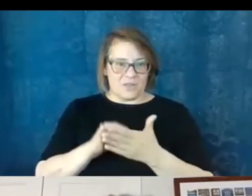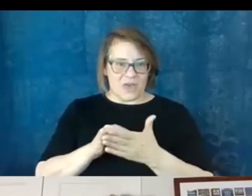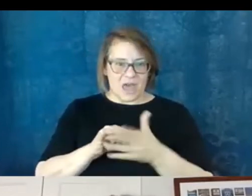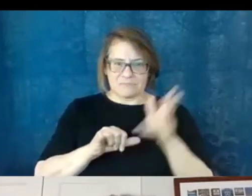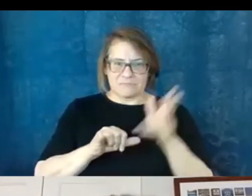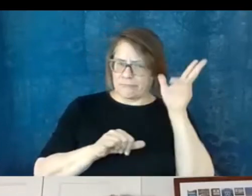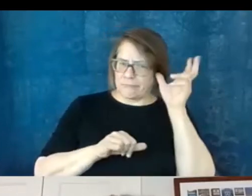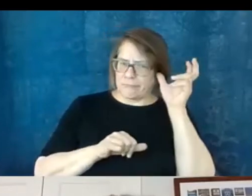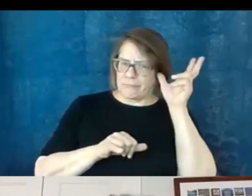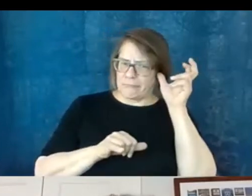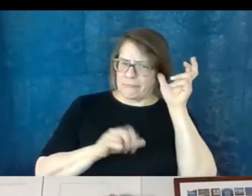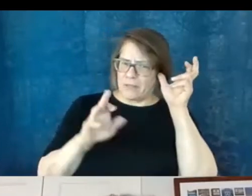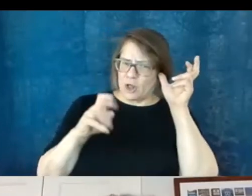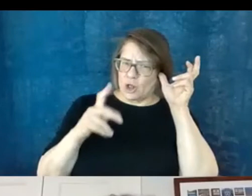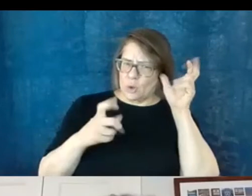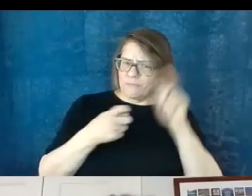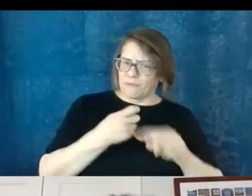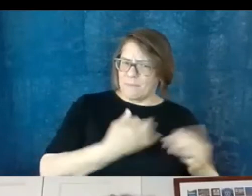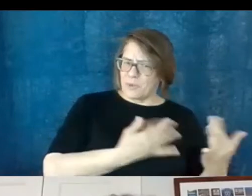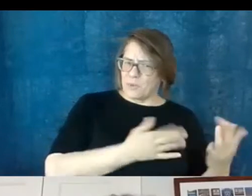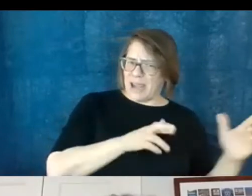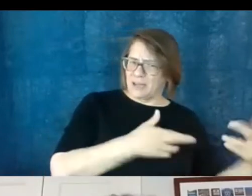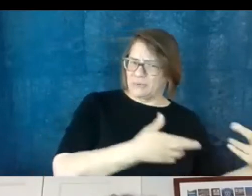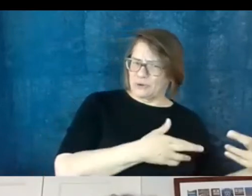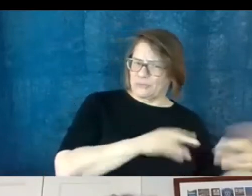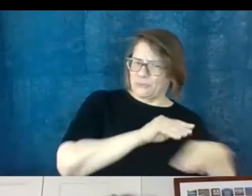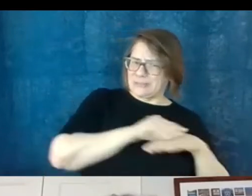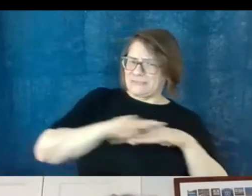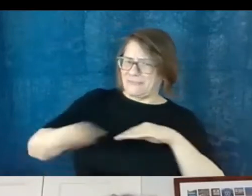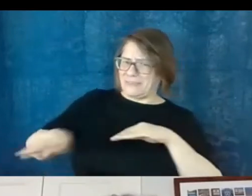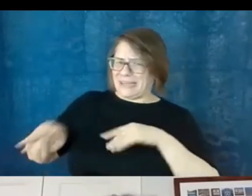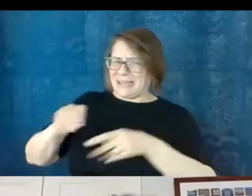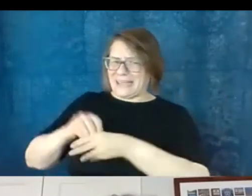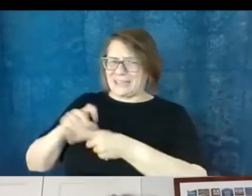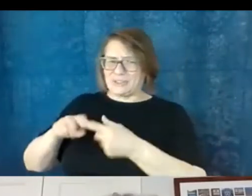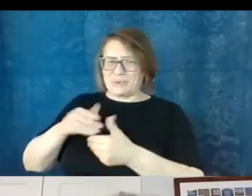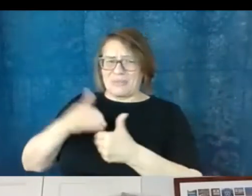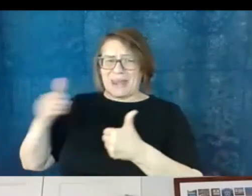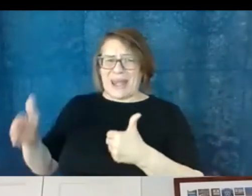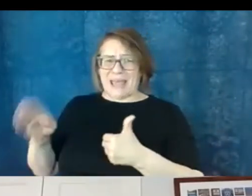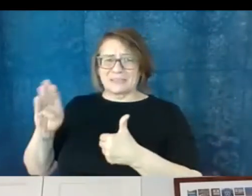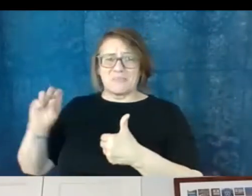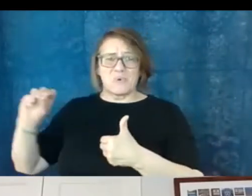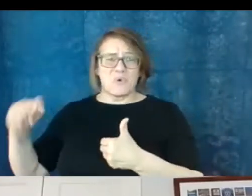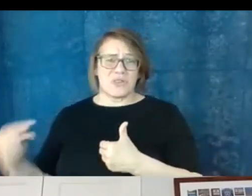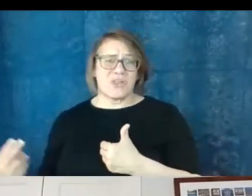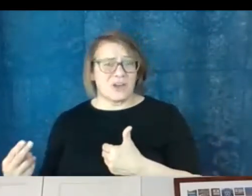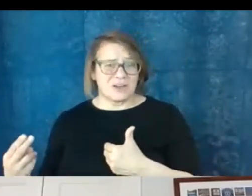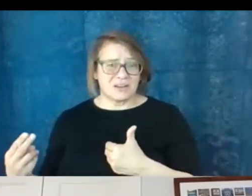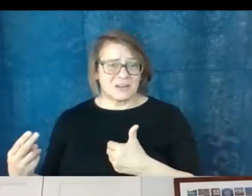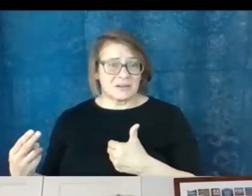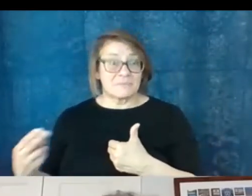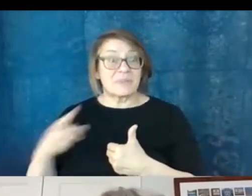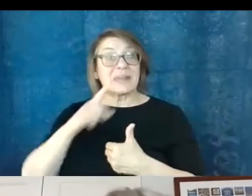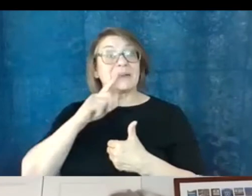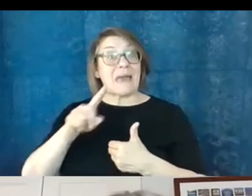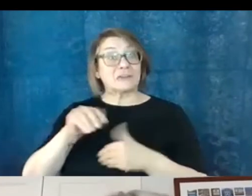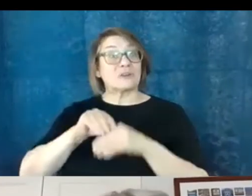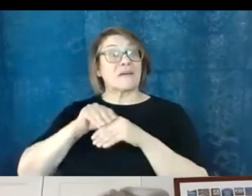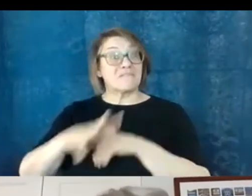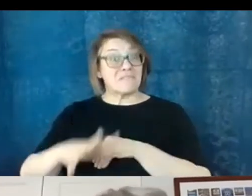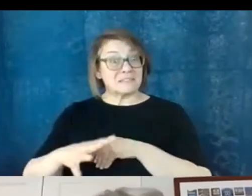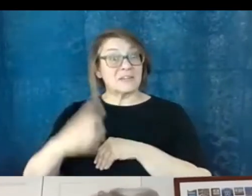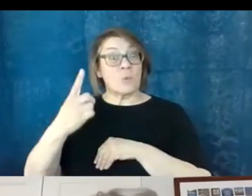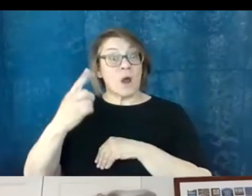loop from the waiting room was leaking into the next booth. And it actually affected one of